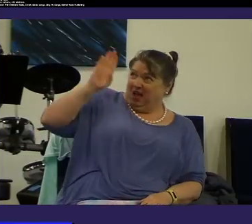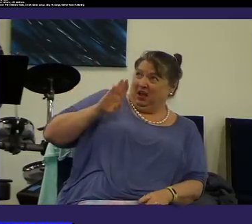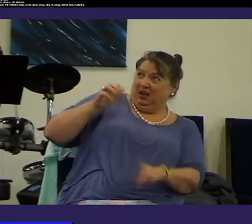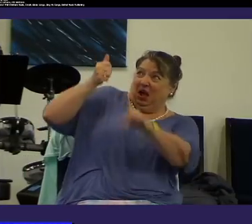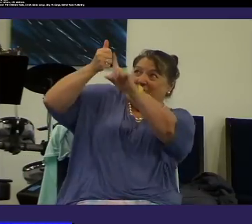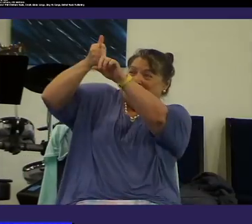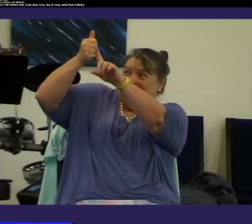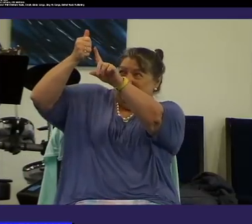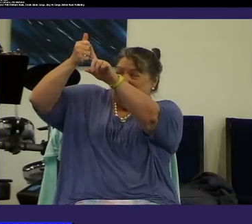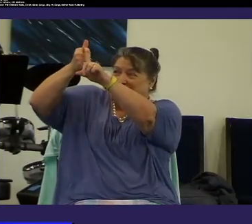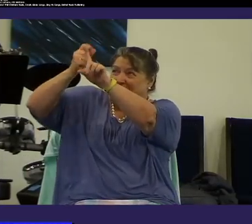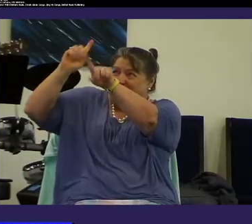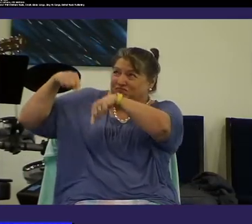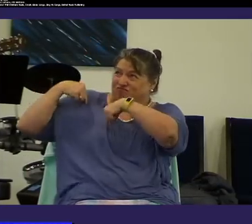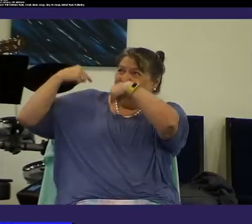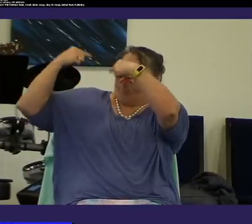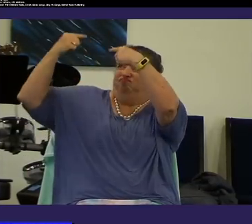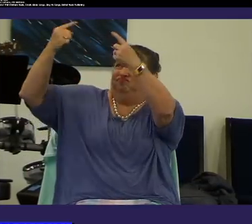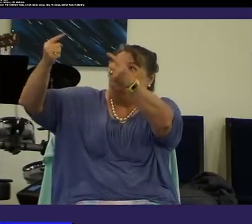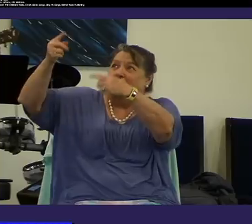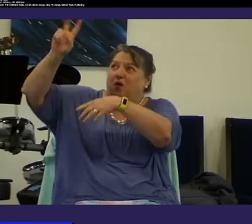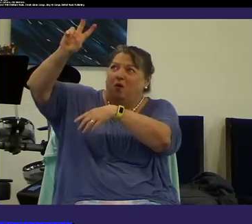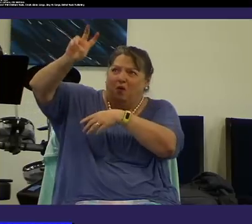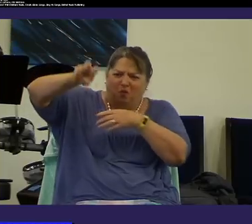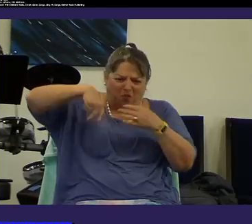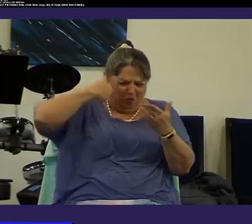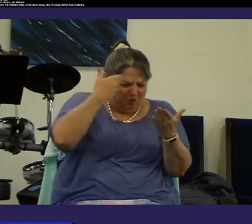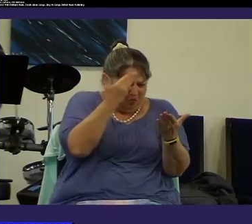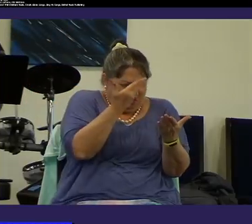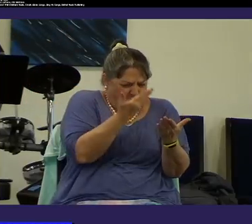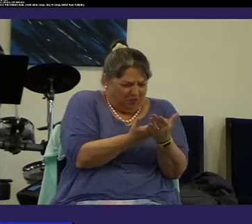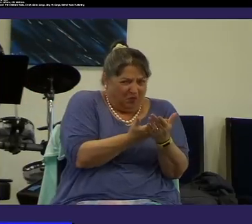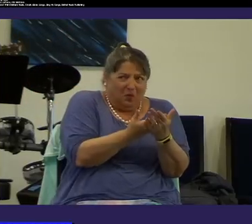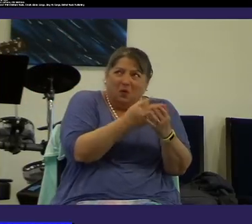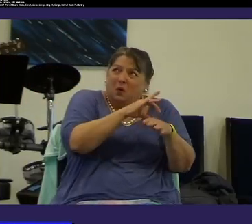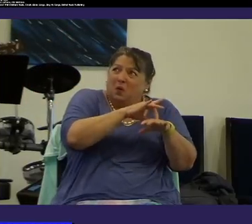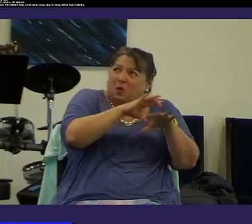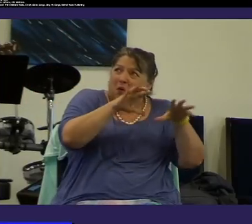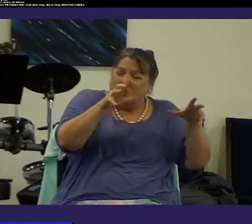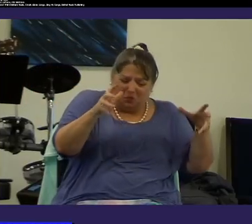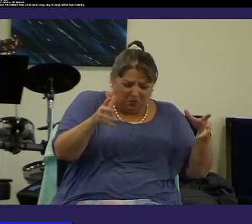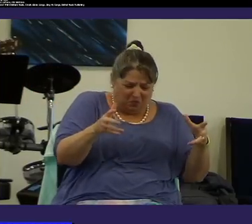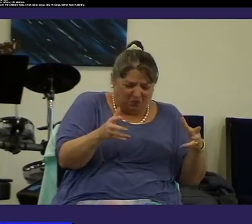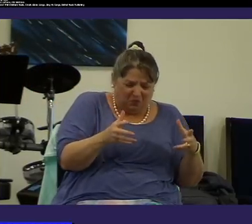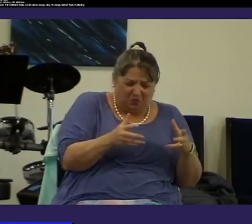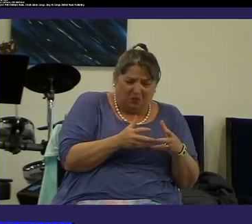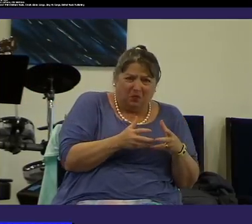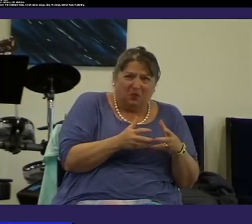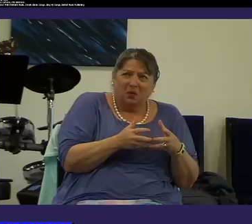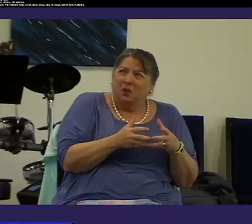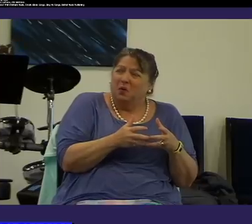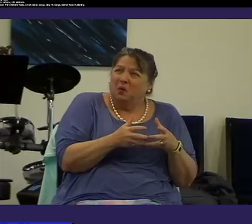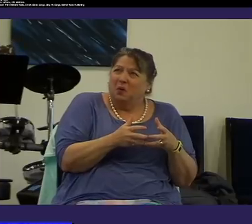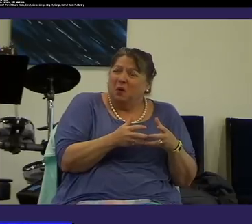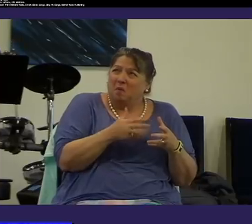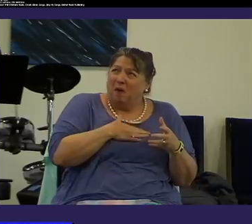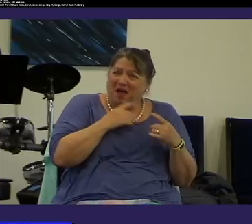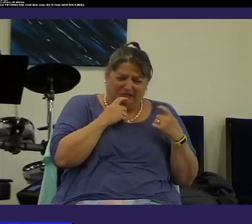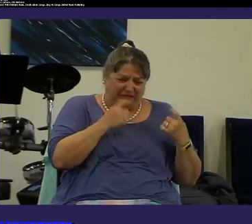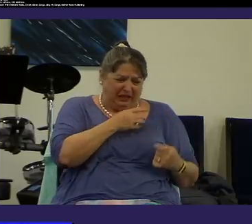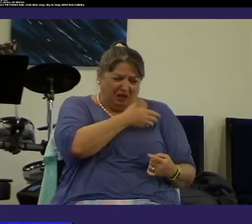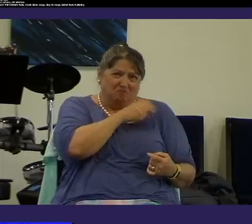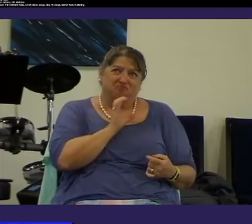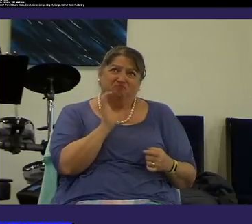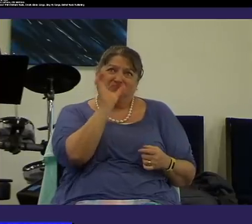God of ages stepped down from glory to wear